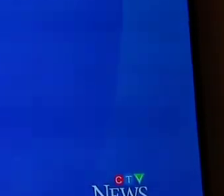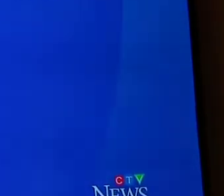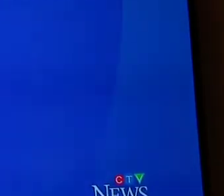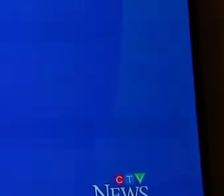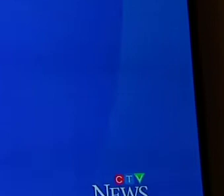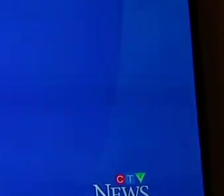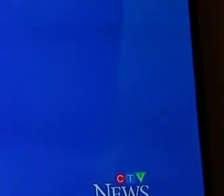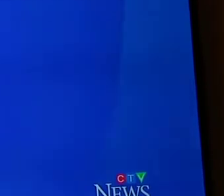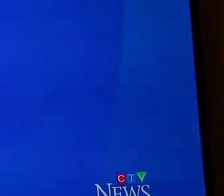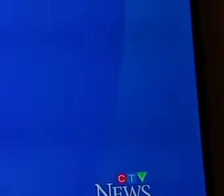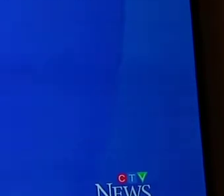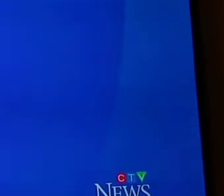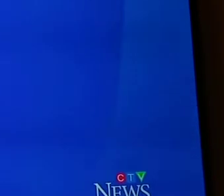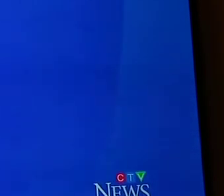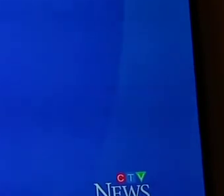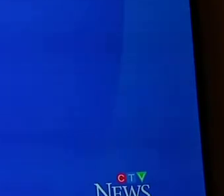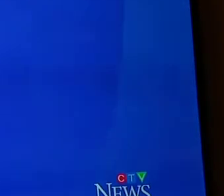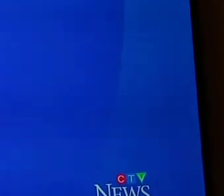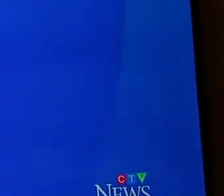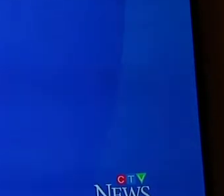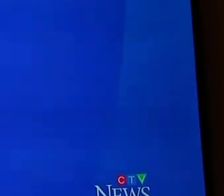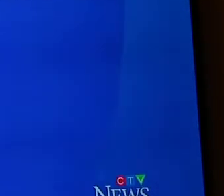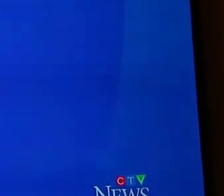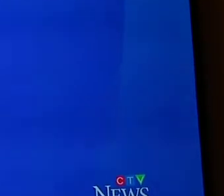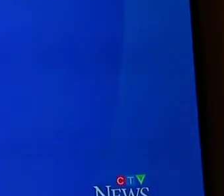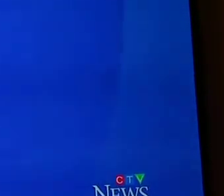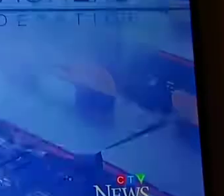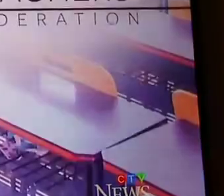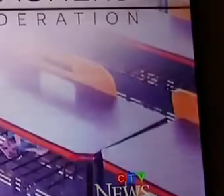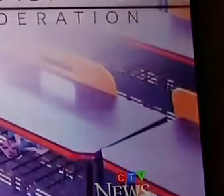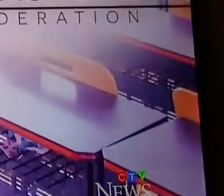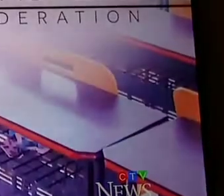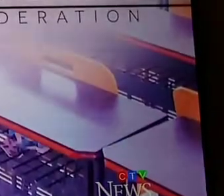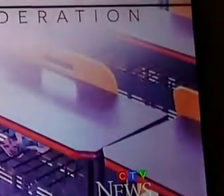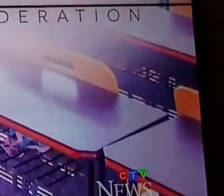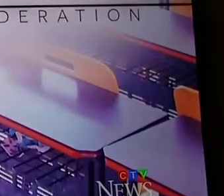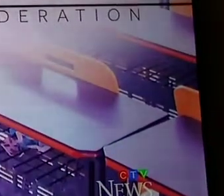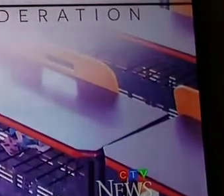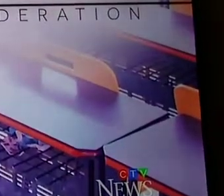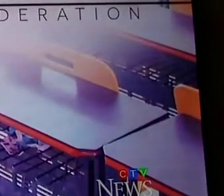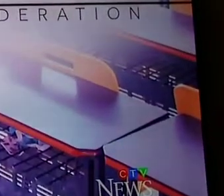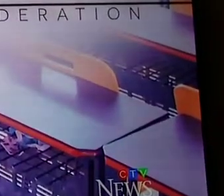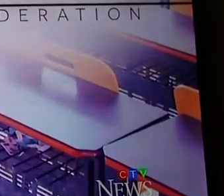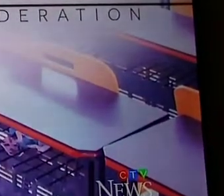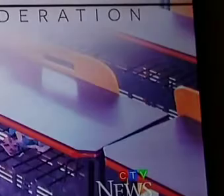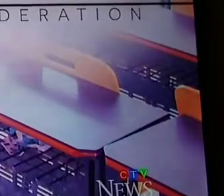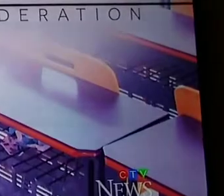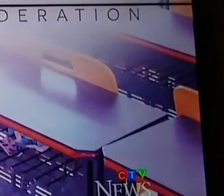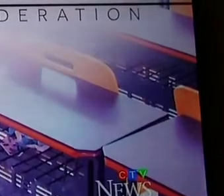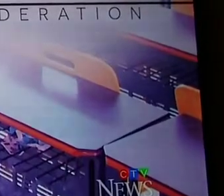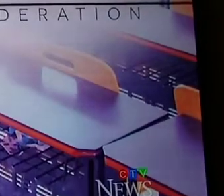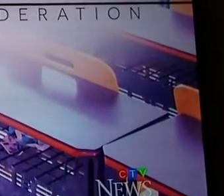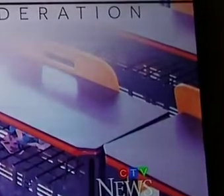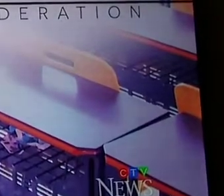website, ctvnewsregina.ca. Now, there is some other big news we want to get to tonight. Teachers and the government have reached a tentative agreement.